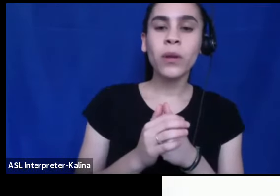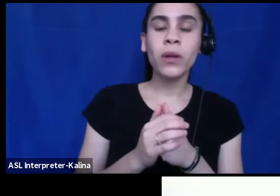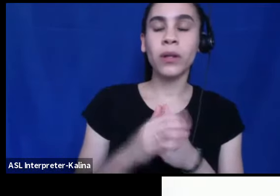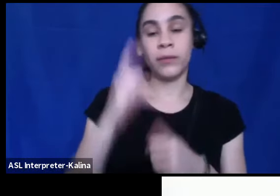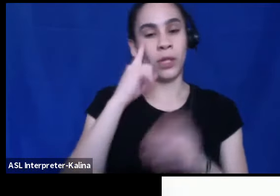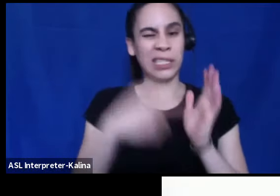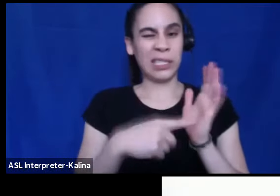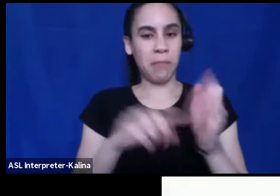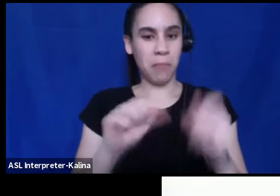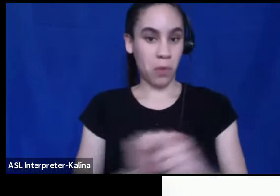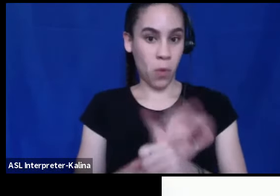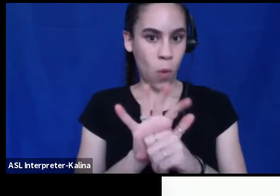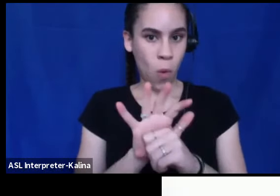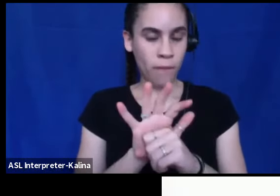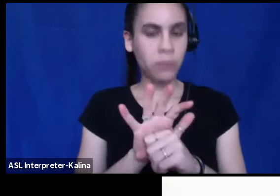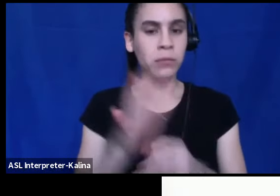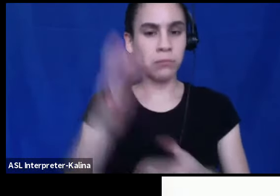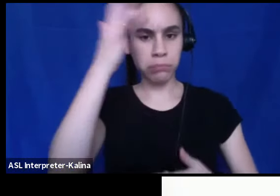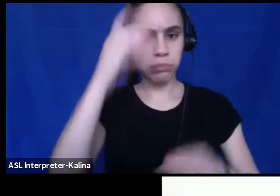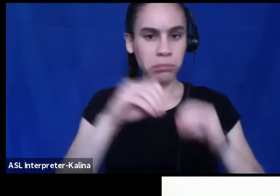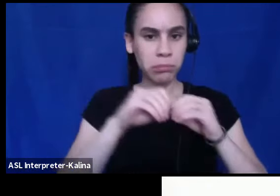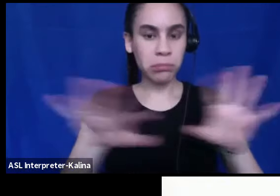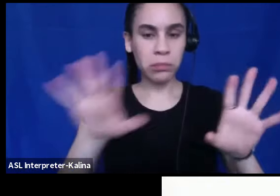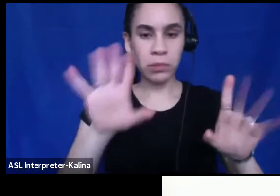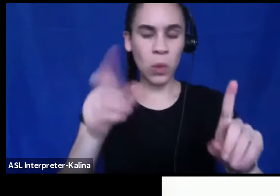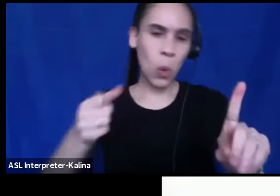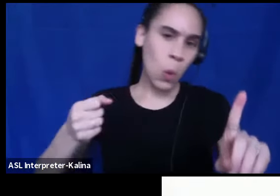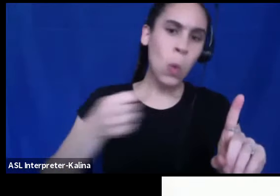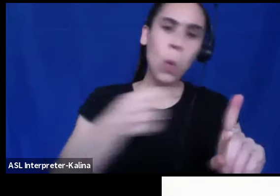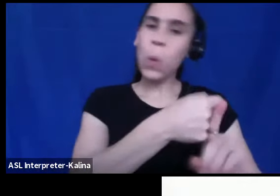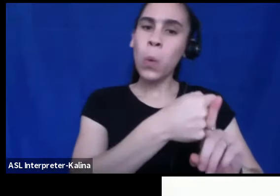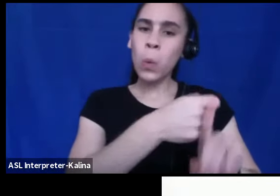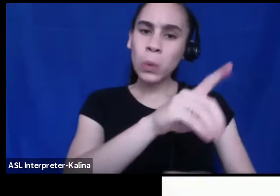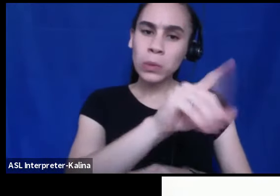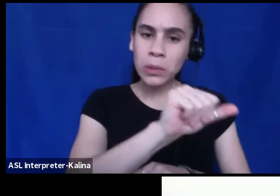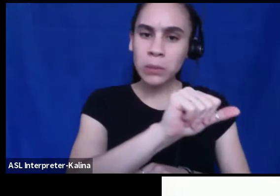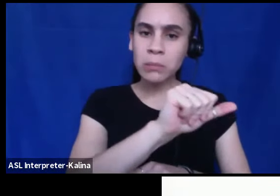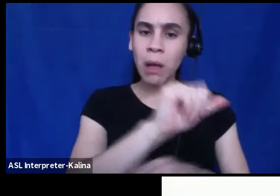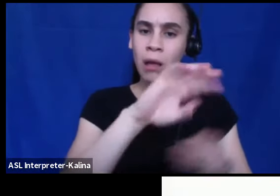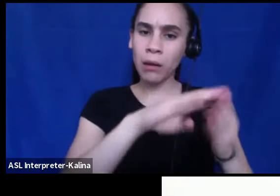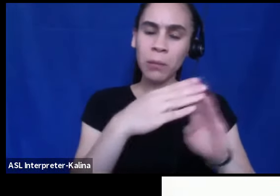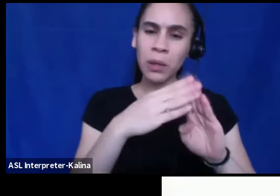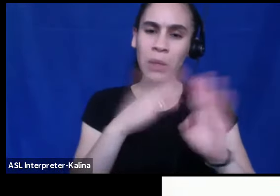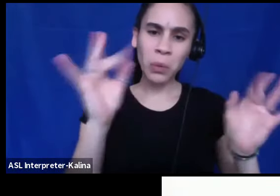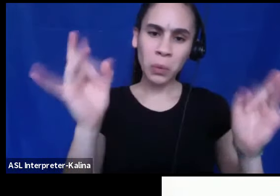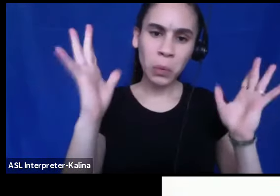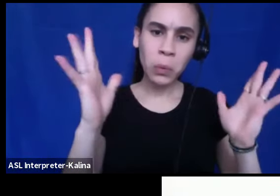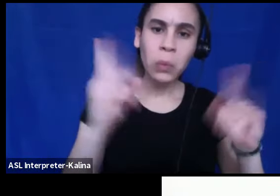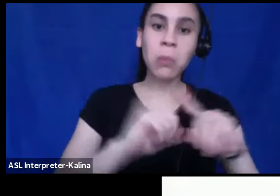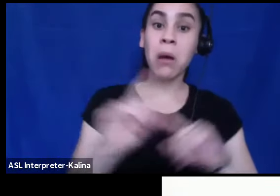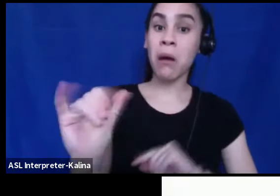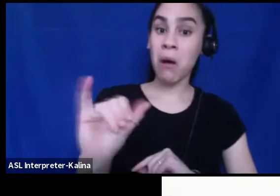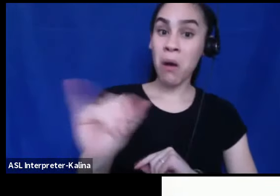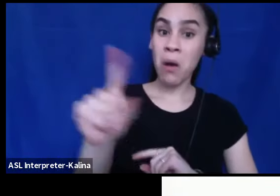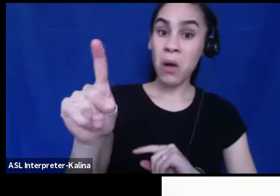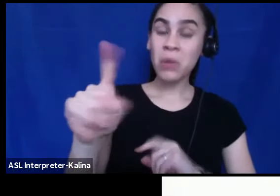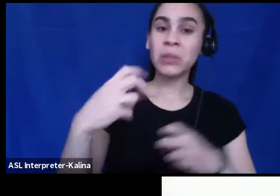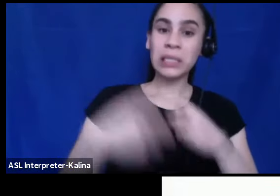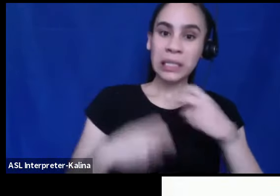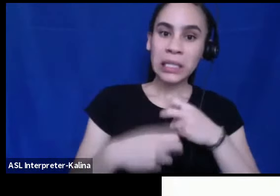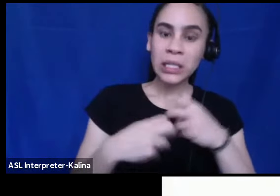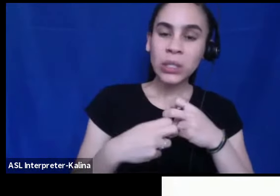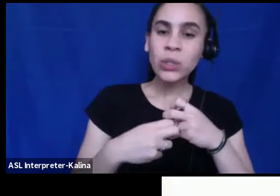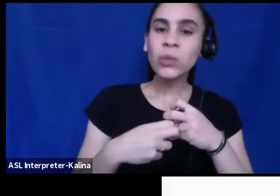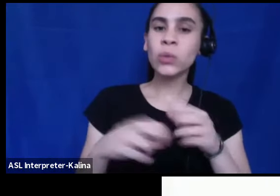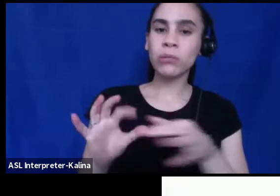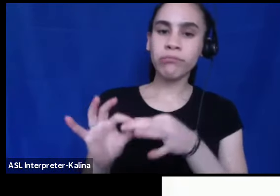situation, for example, and how hard that has hit the disability community, but also all the issues around COVID.